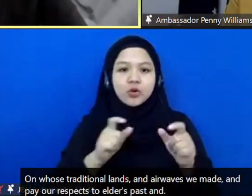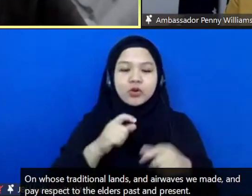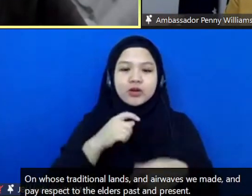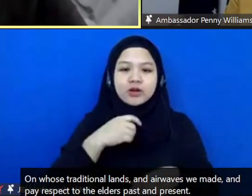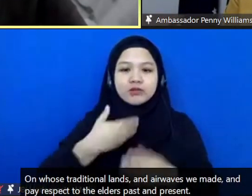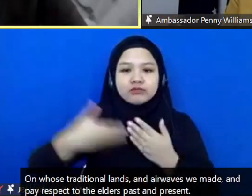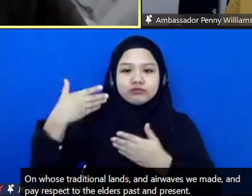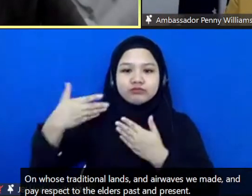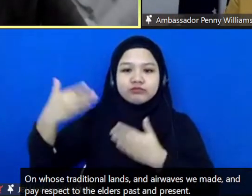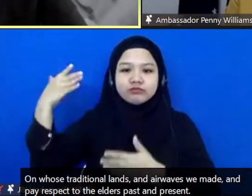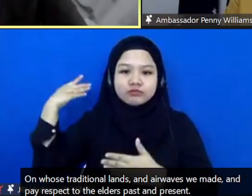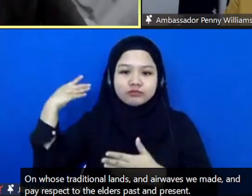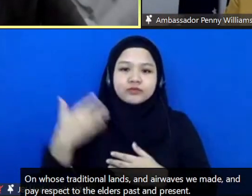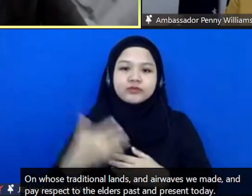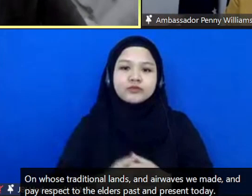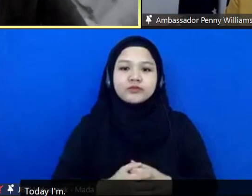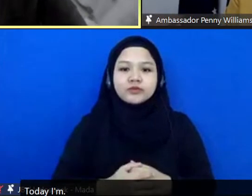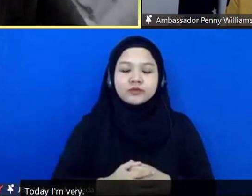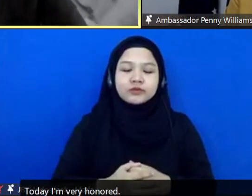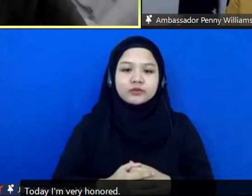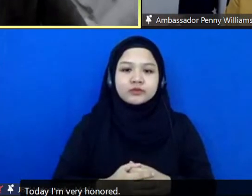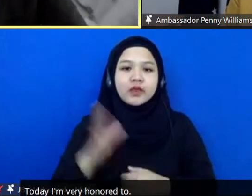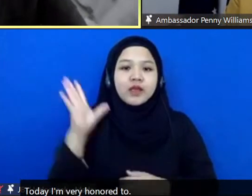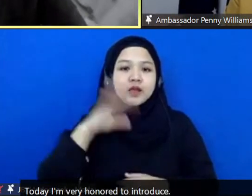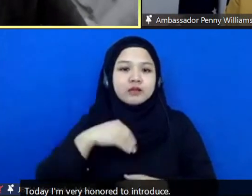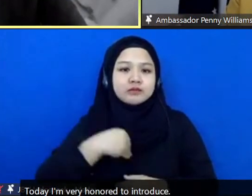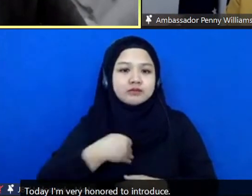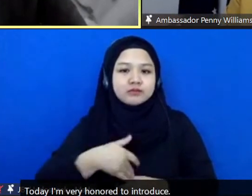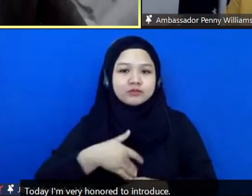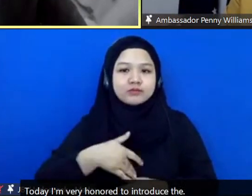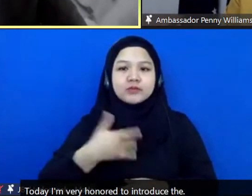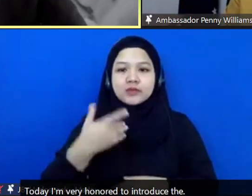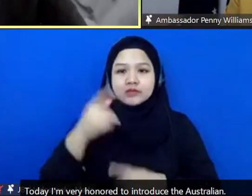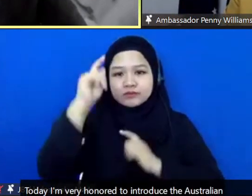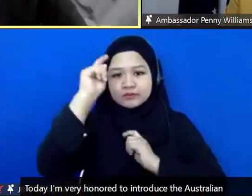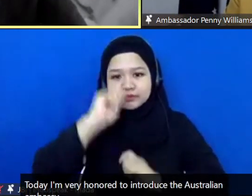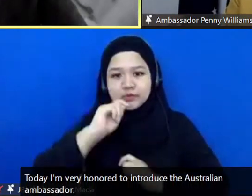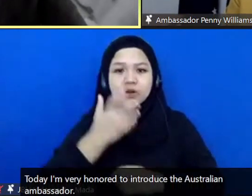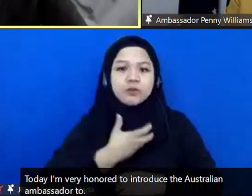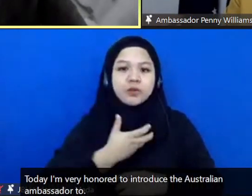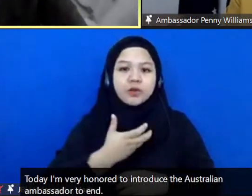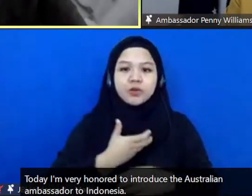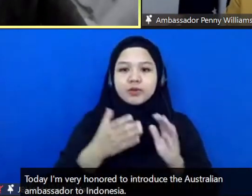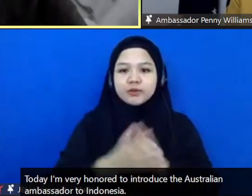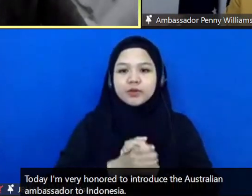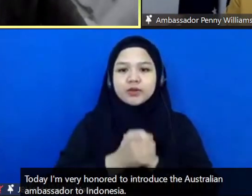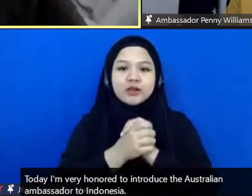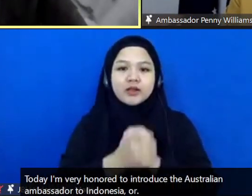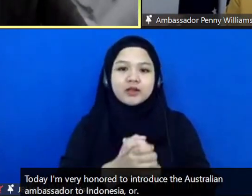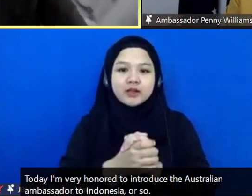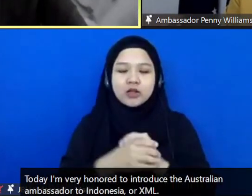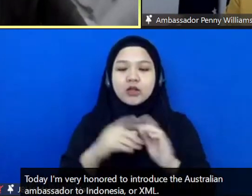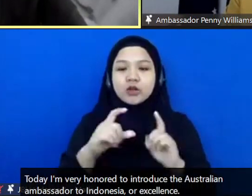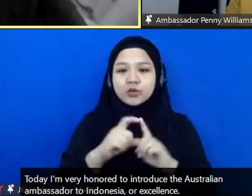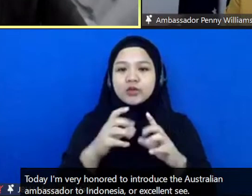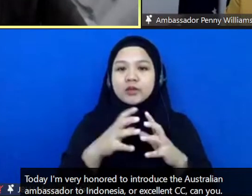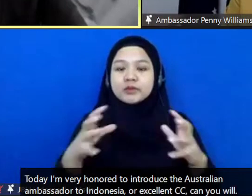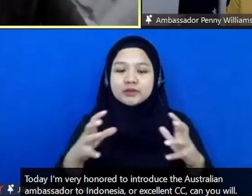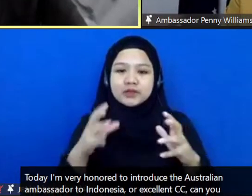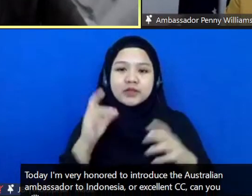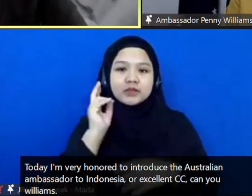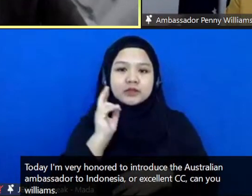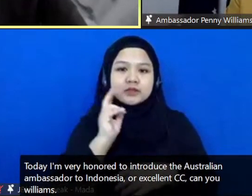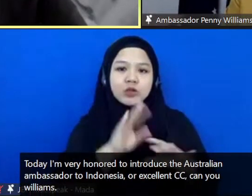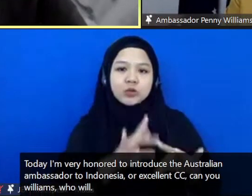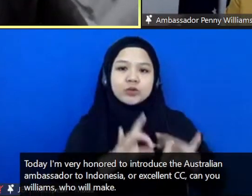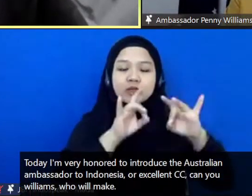present. Today, I'm very honored to introduce the Australian ambassador to Indonesia, Her Excellency Penny Williams,